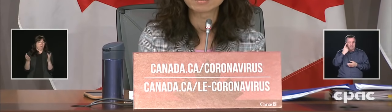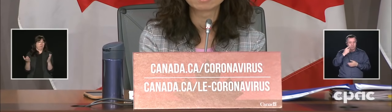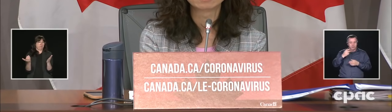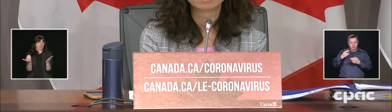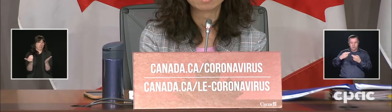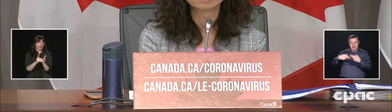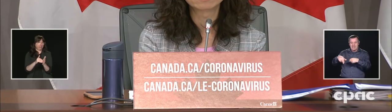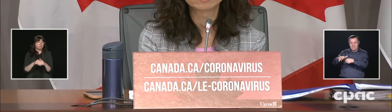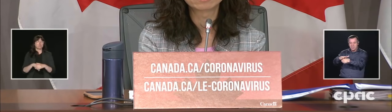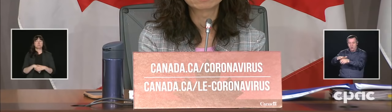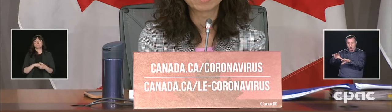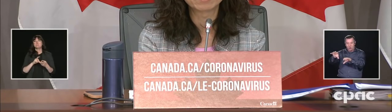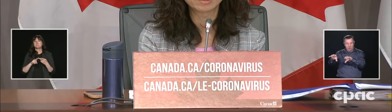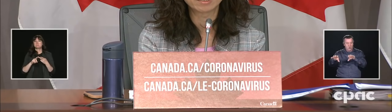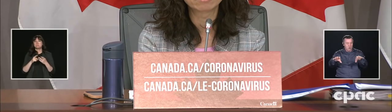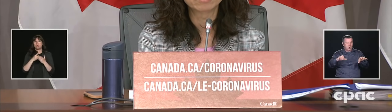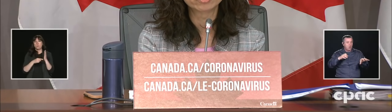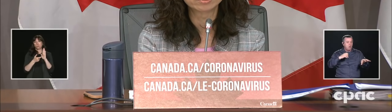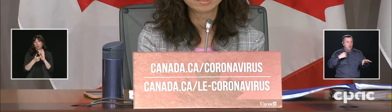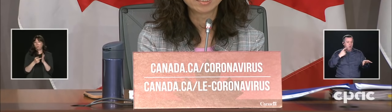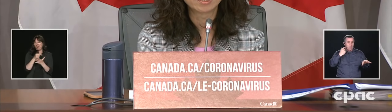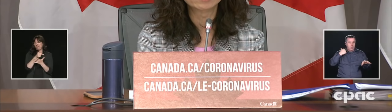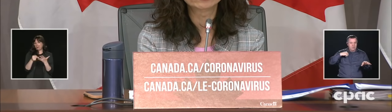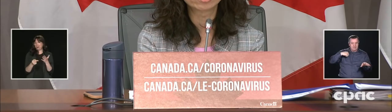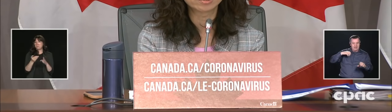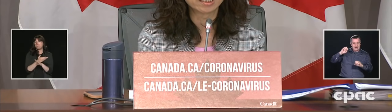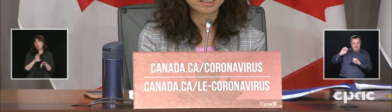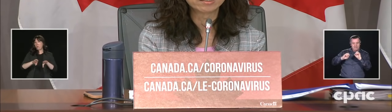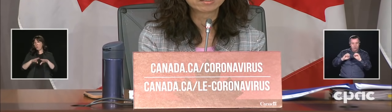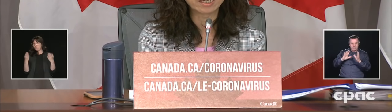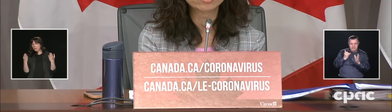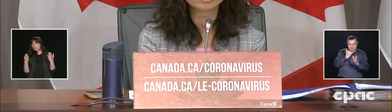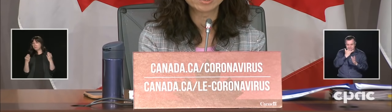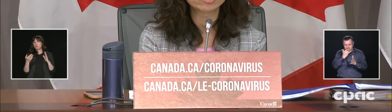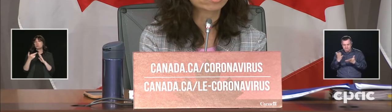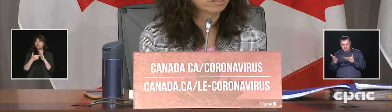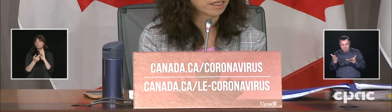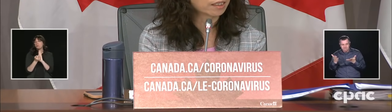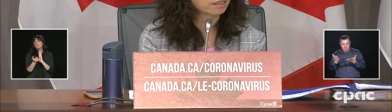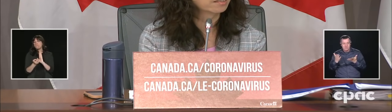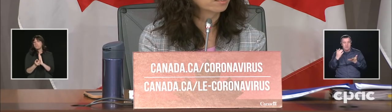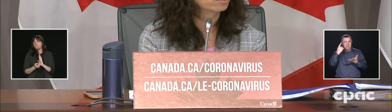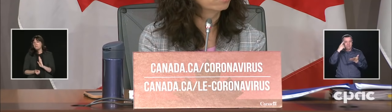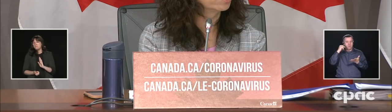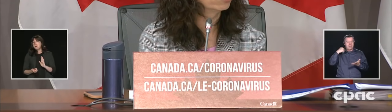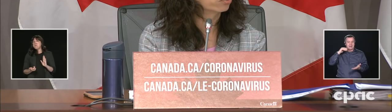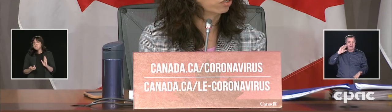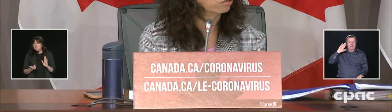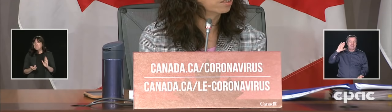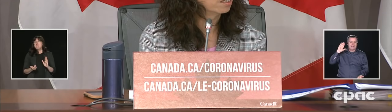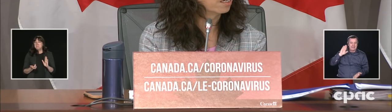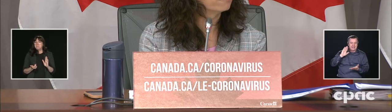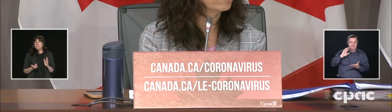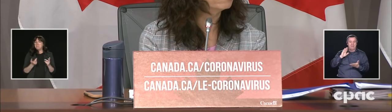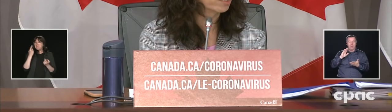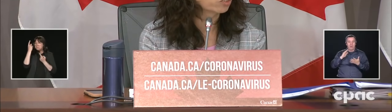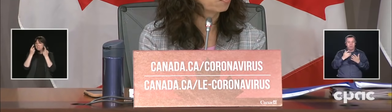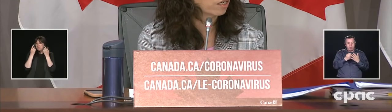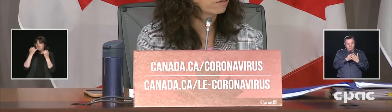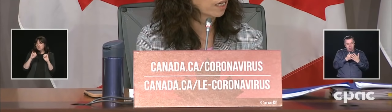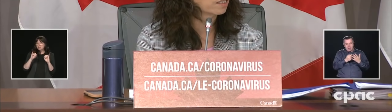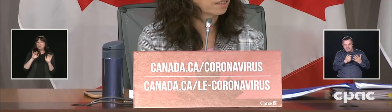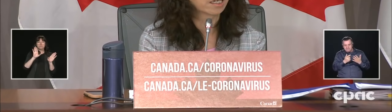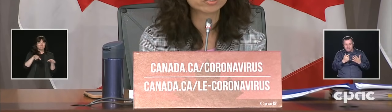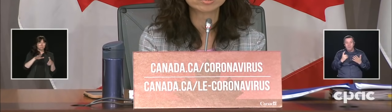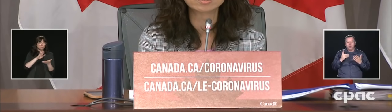easing back some of those public health measures. And certainly educational settings, including schools, are very much